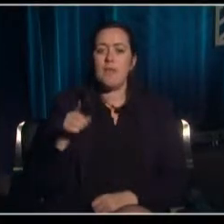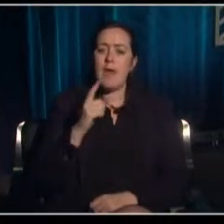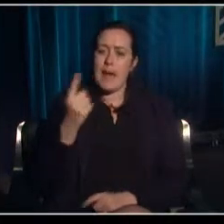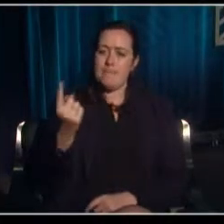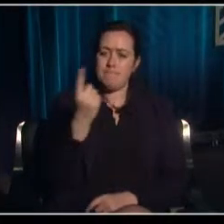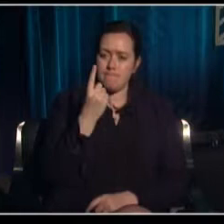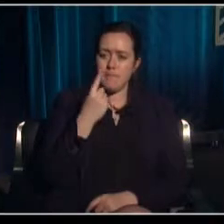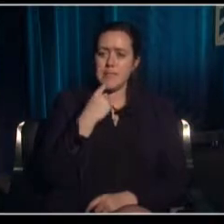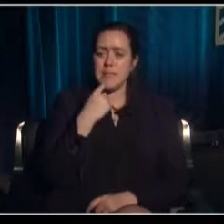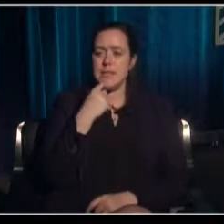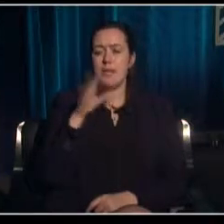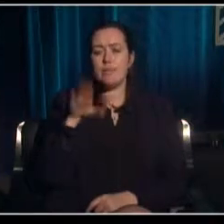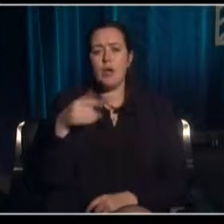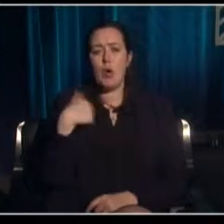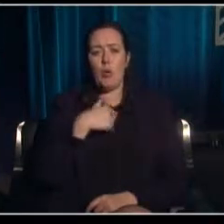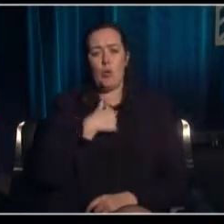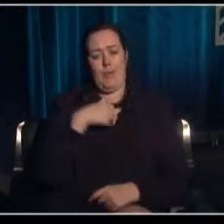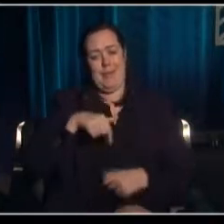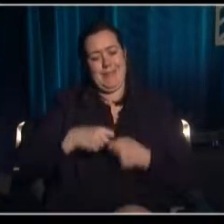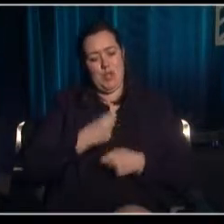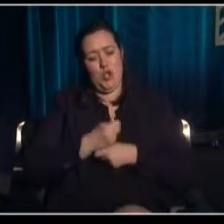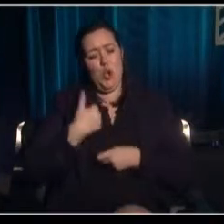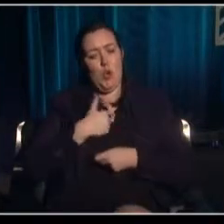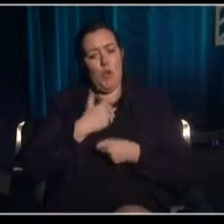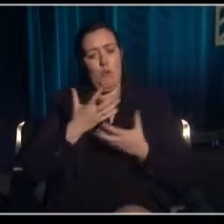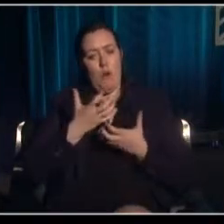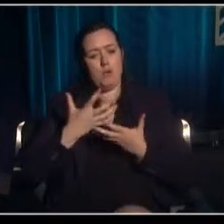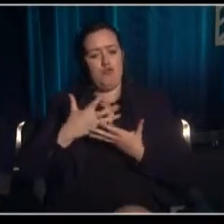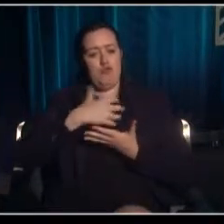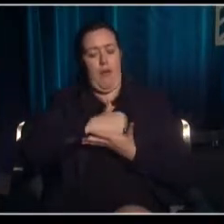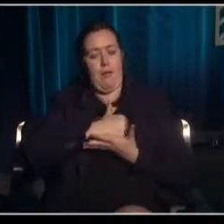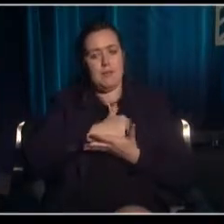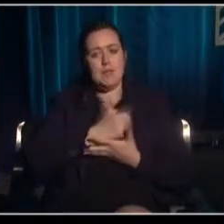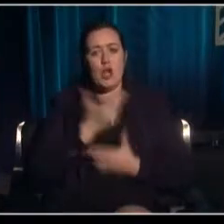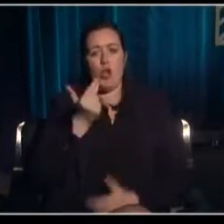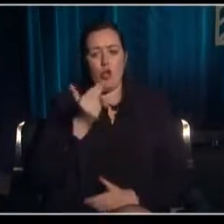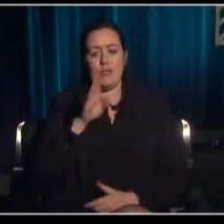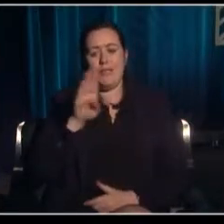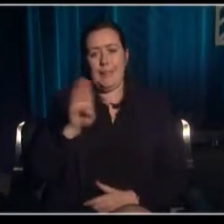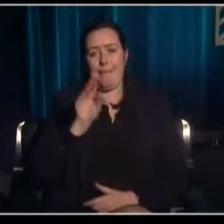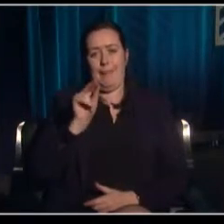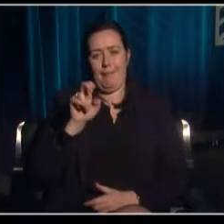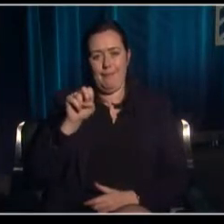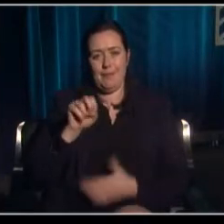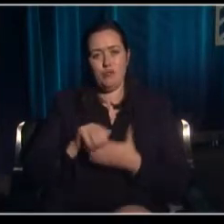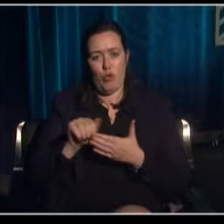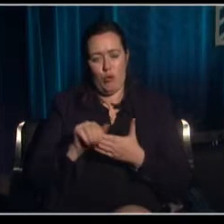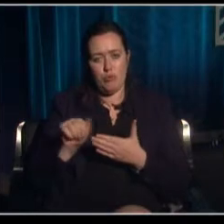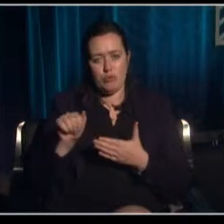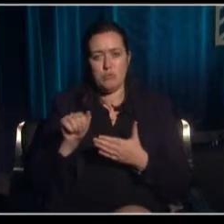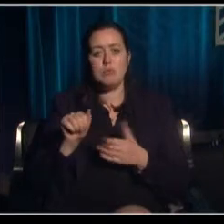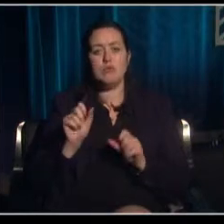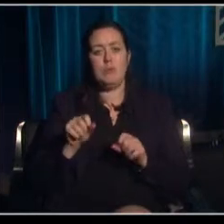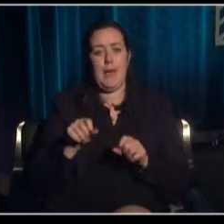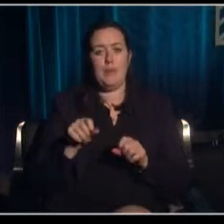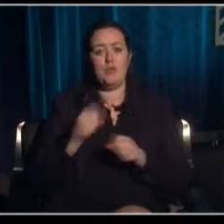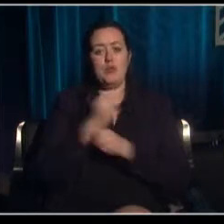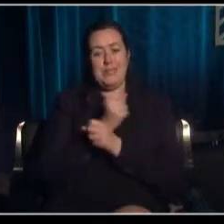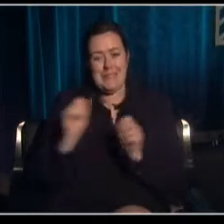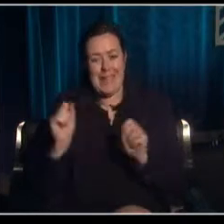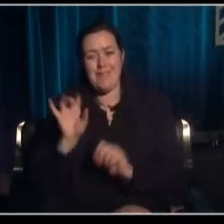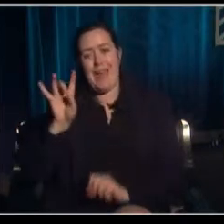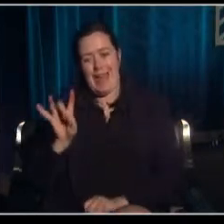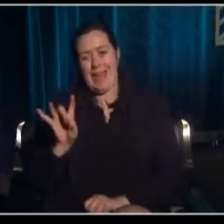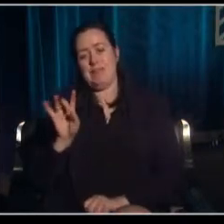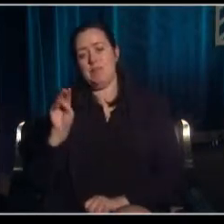we're trying to raise this year $13 billion in order to be able to save 8 million